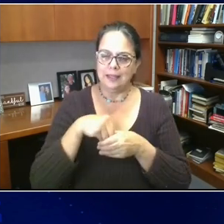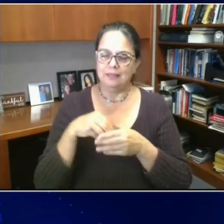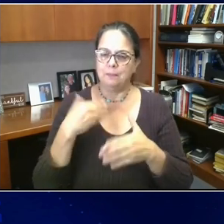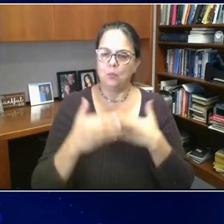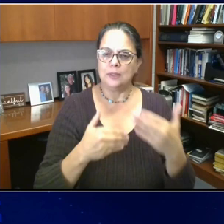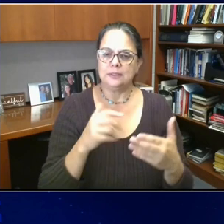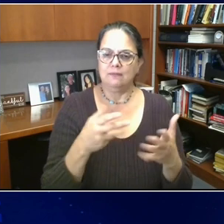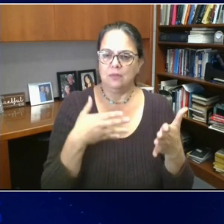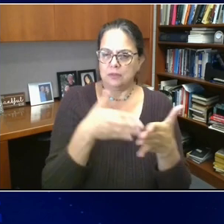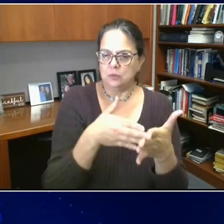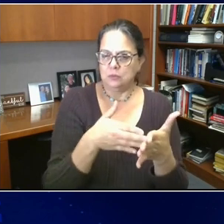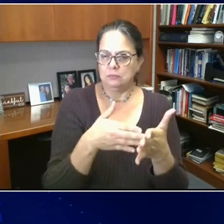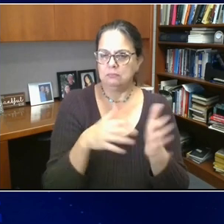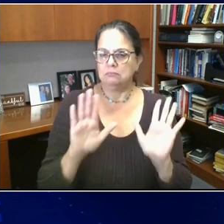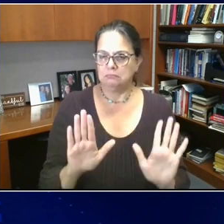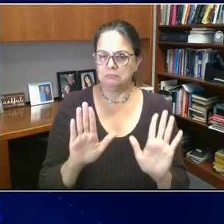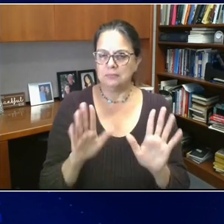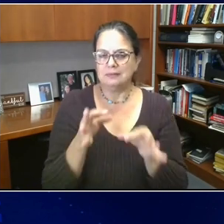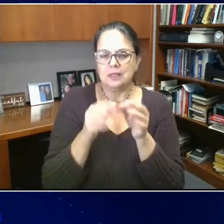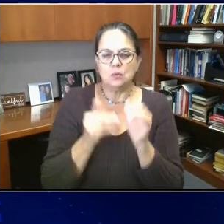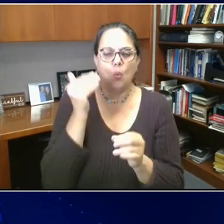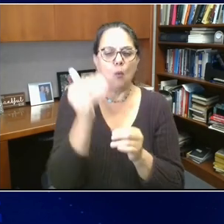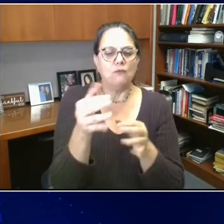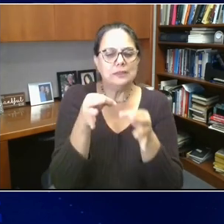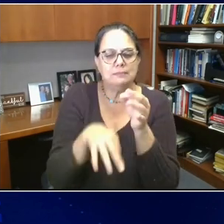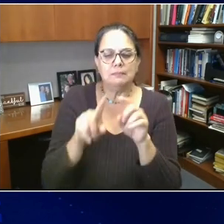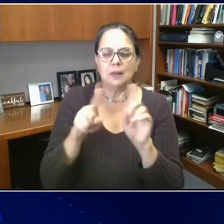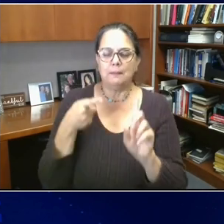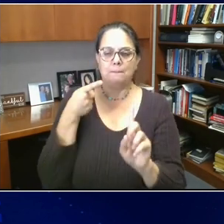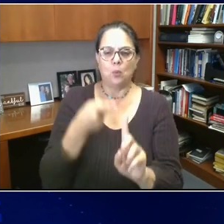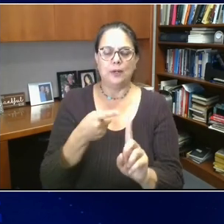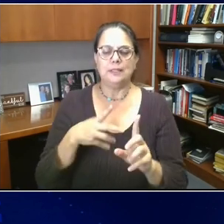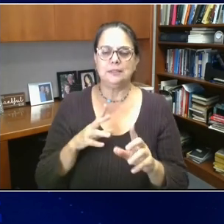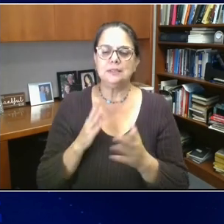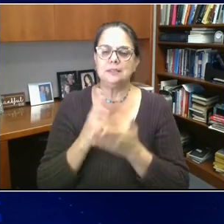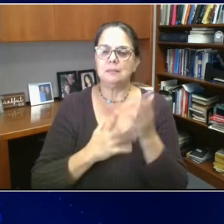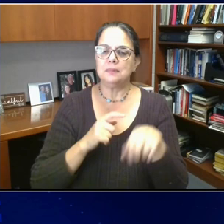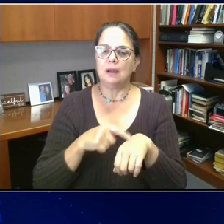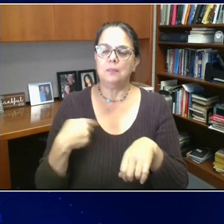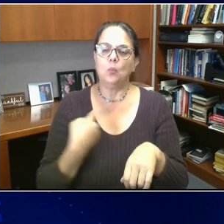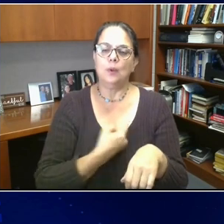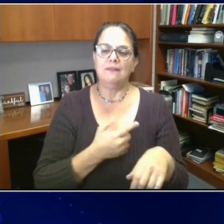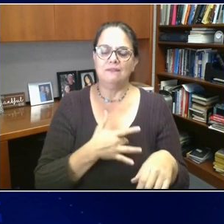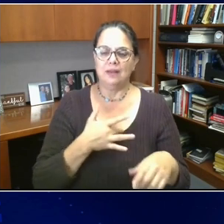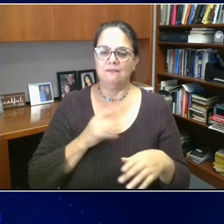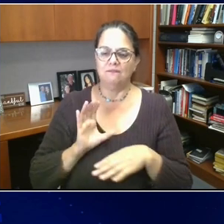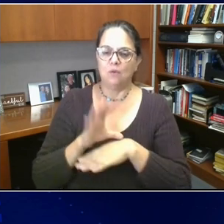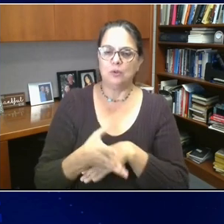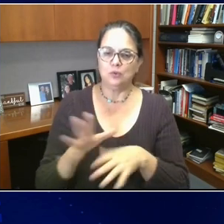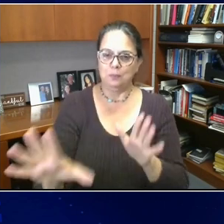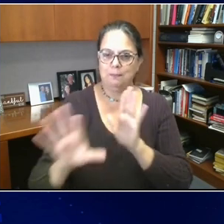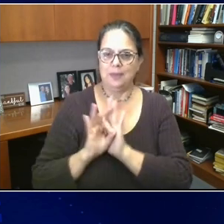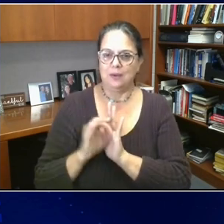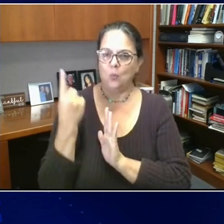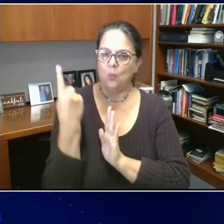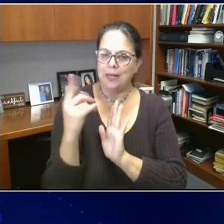discrimination laws or racial discrimination laws. She cannot sue based on both. Now, this is an oversimplification, but the